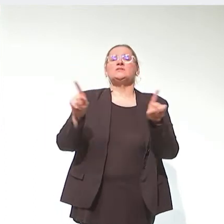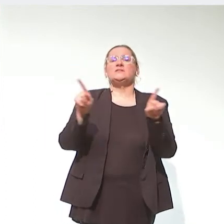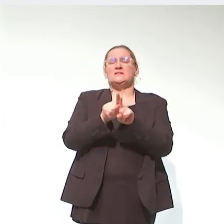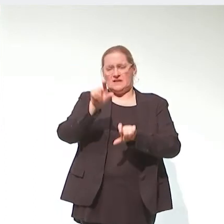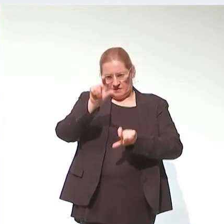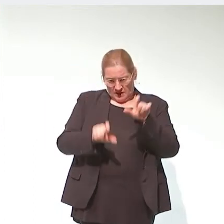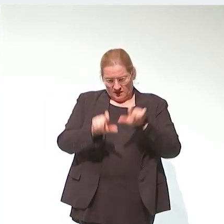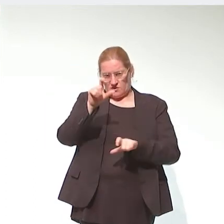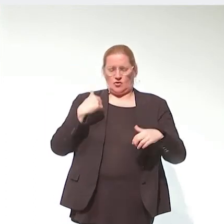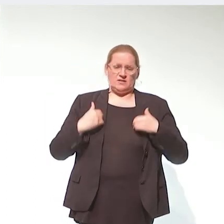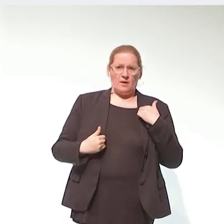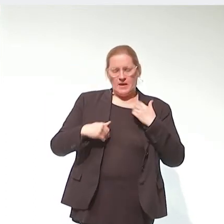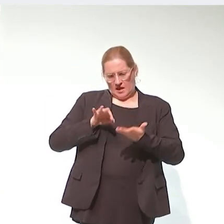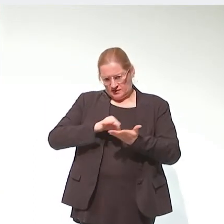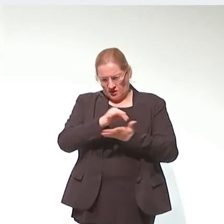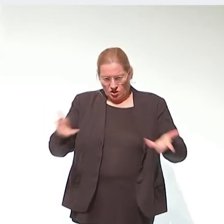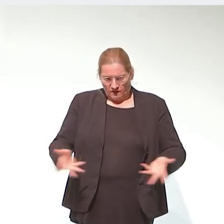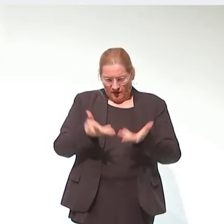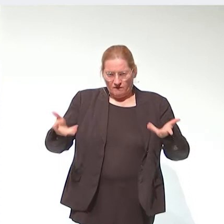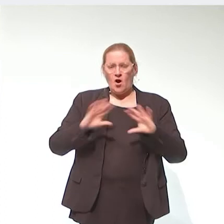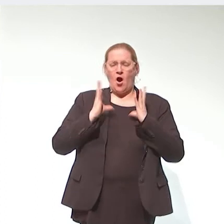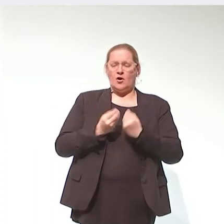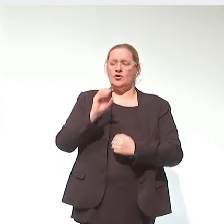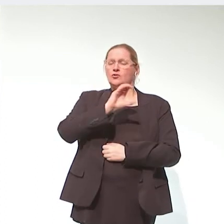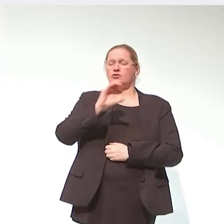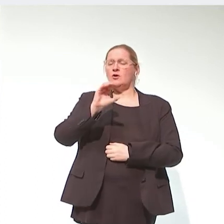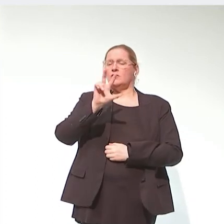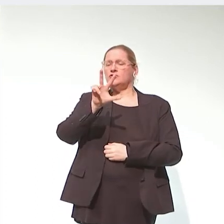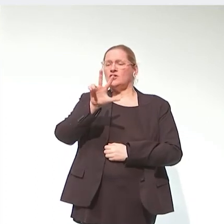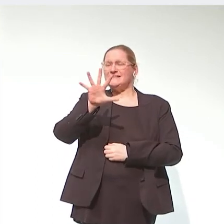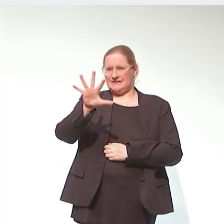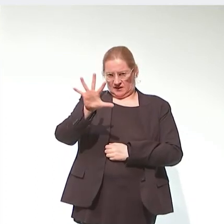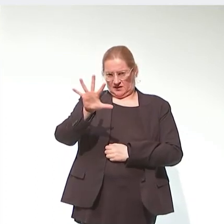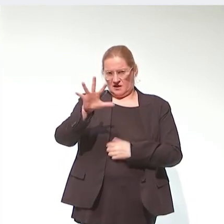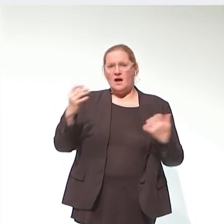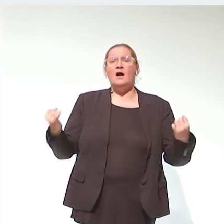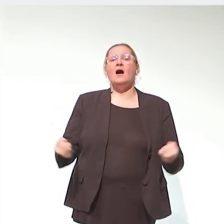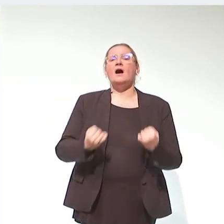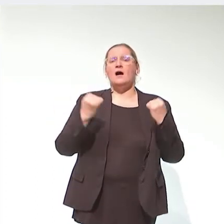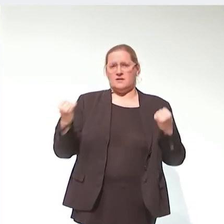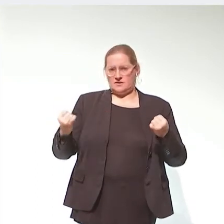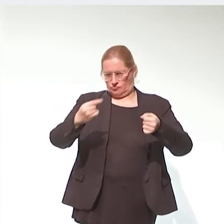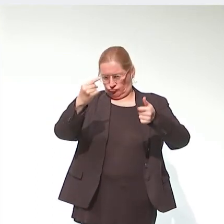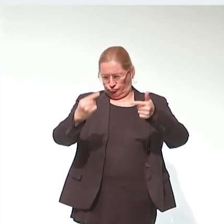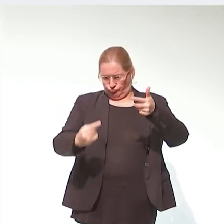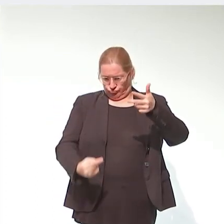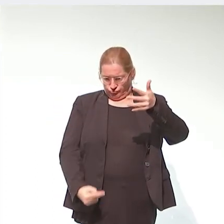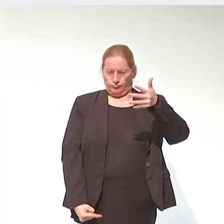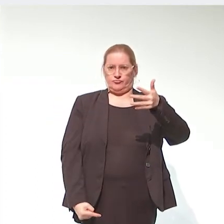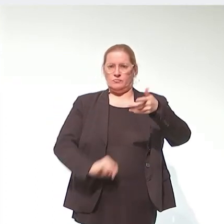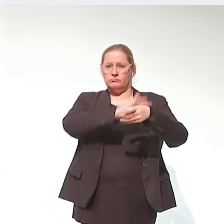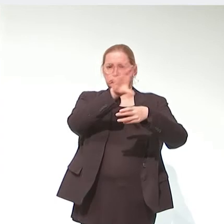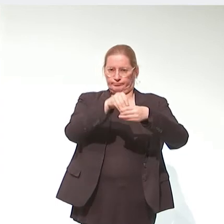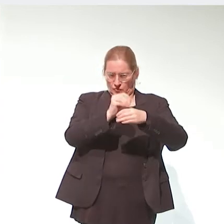the 135 actions included in this Disability Action Plan, 37 of